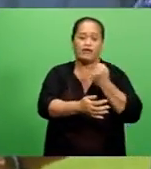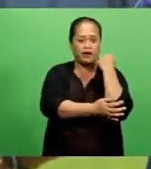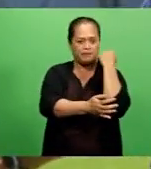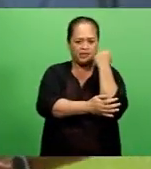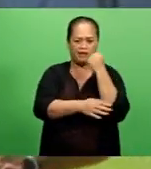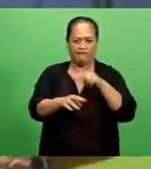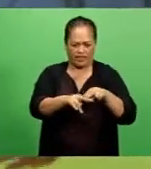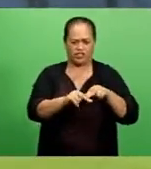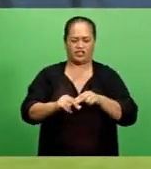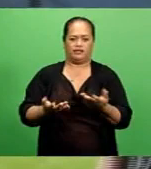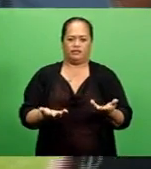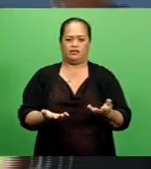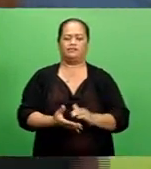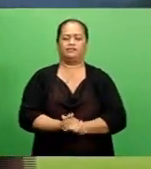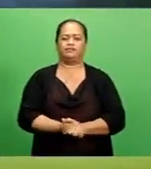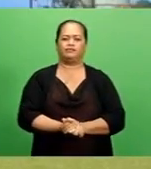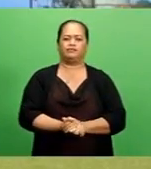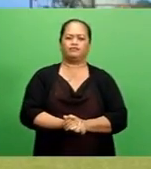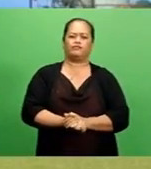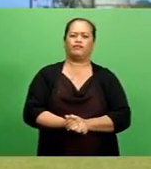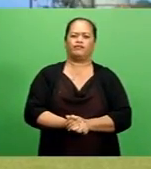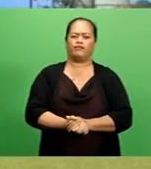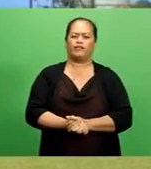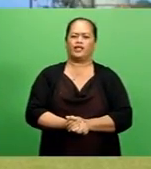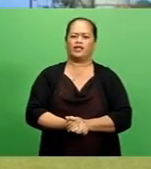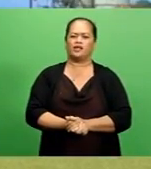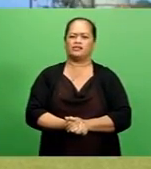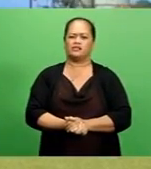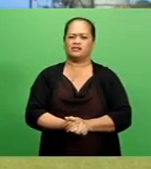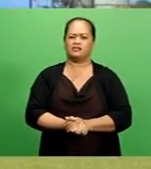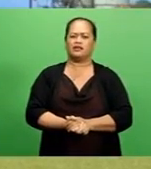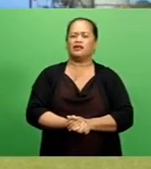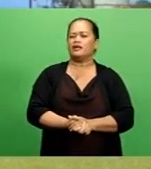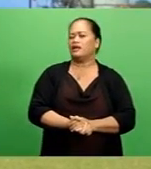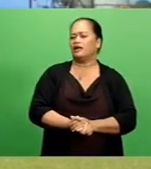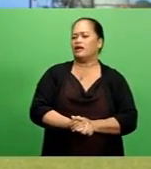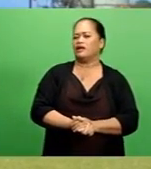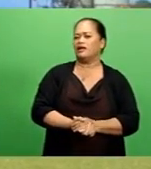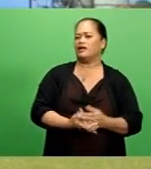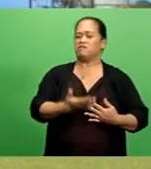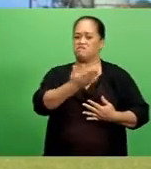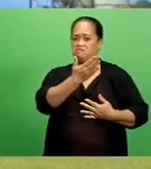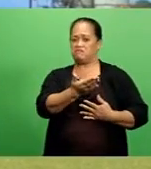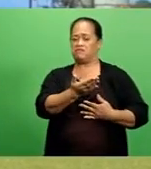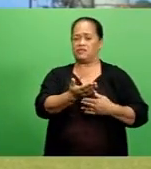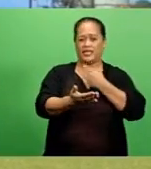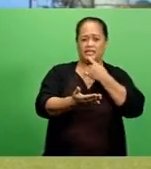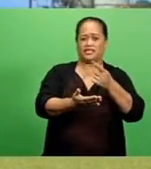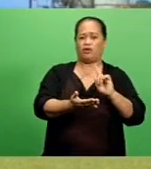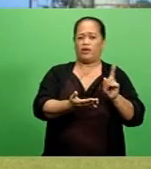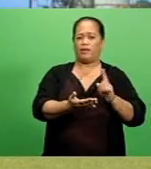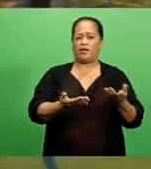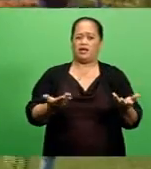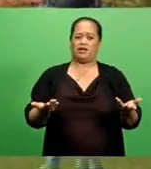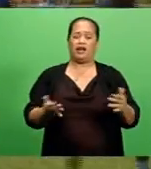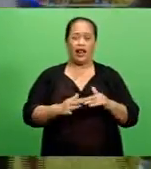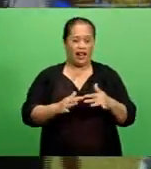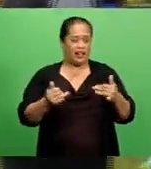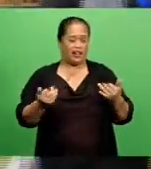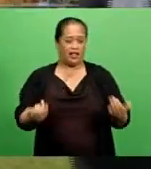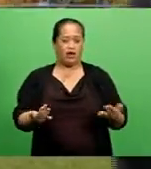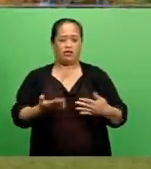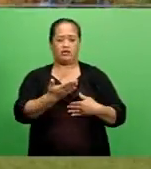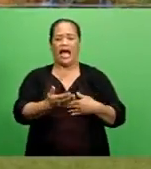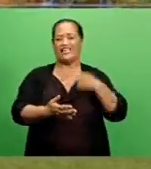their performance. But there's no guarantee he's going to be the captain again this year. But at the moment, he's first for me to be with the girls, and I'm